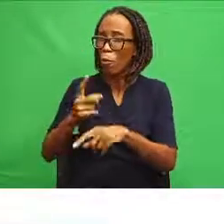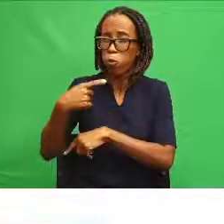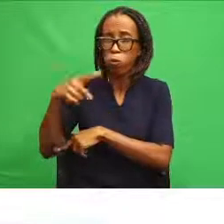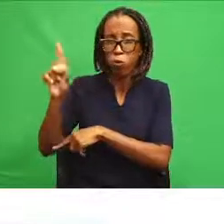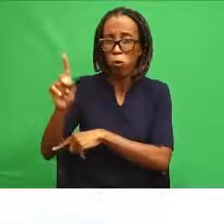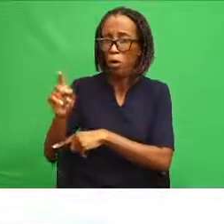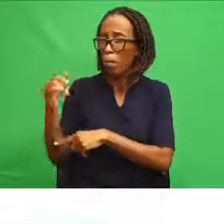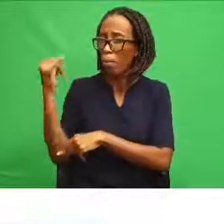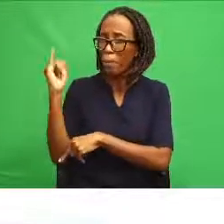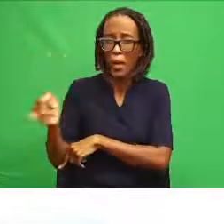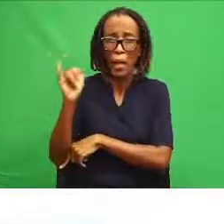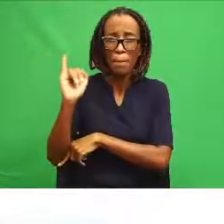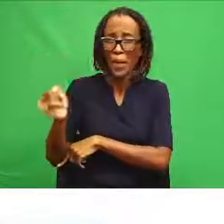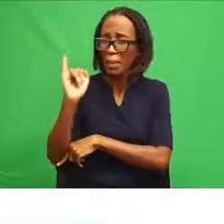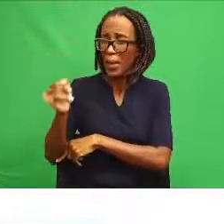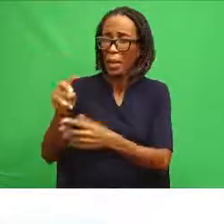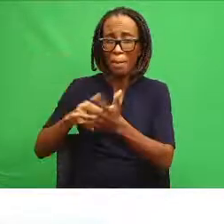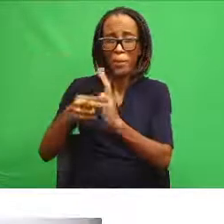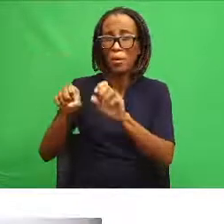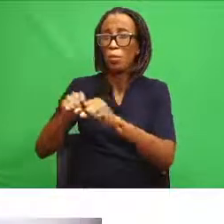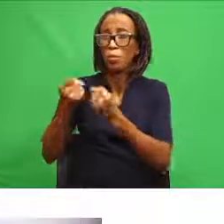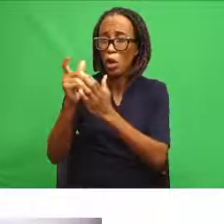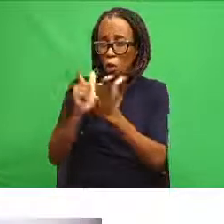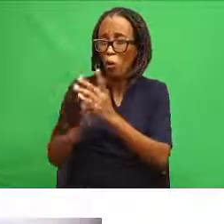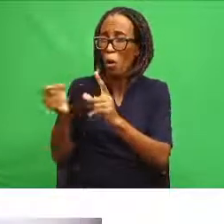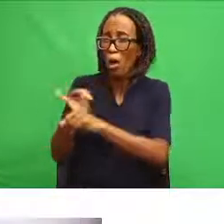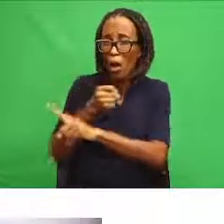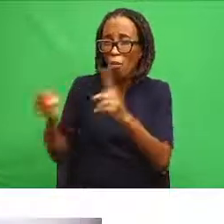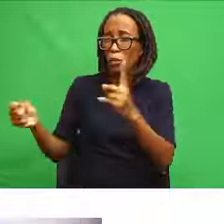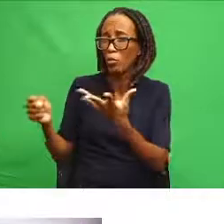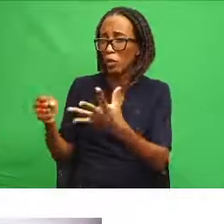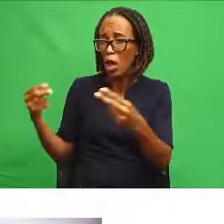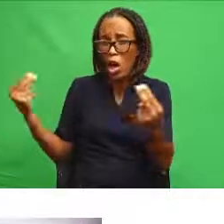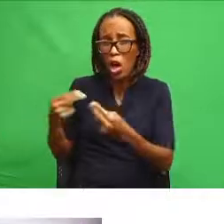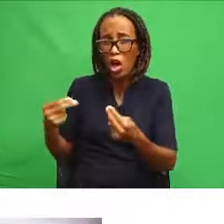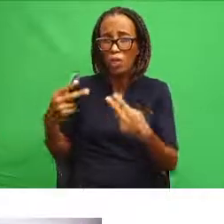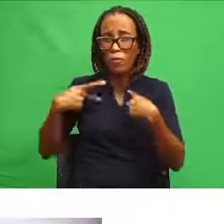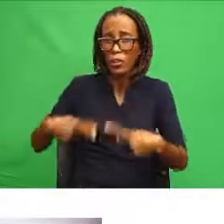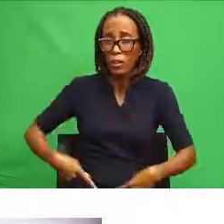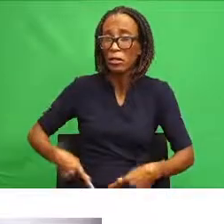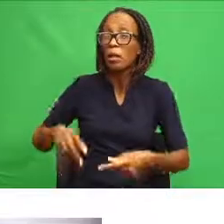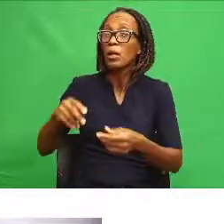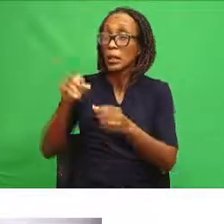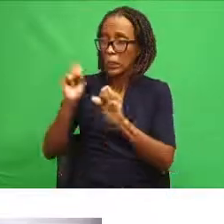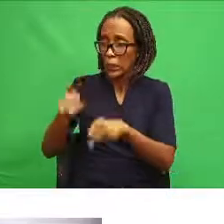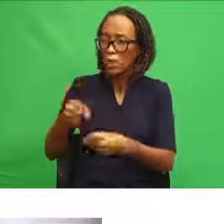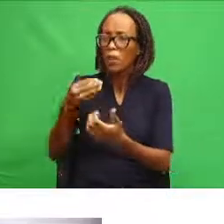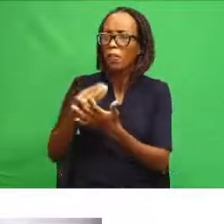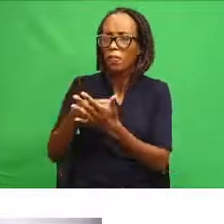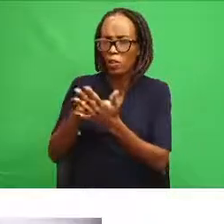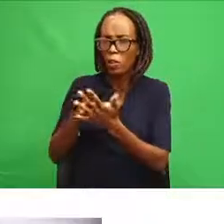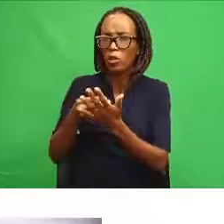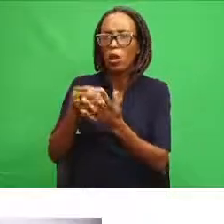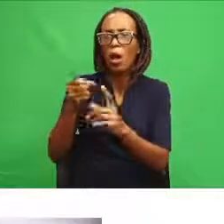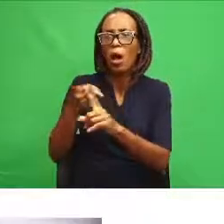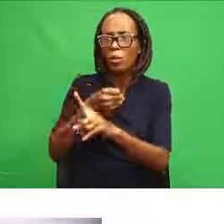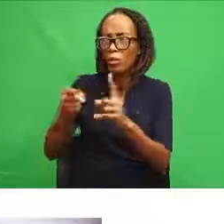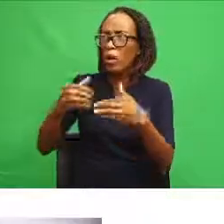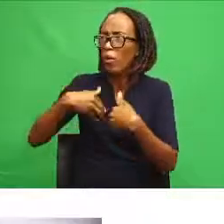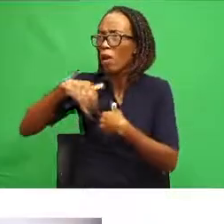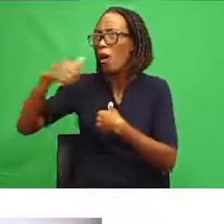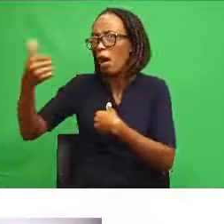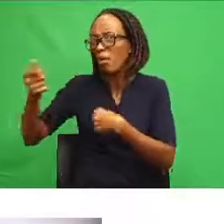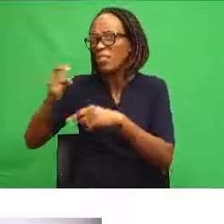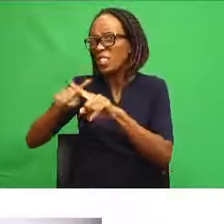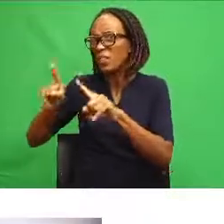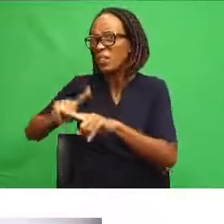it is, in fact, an infringement of the law. They've been physically abused, because usually financial abuse is subsumed under other forms or connected to